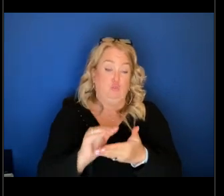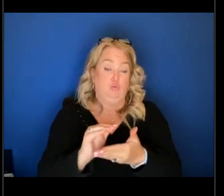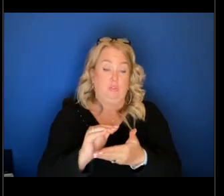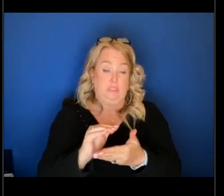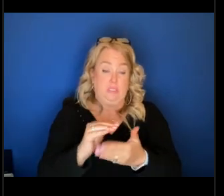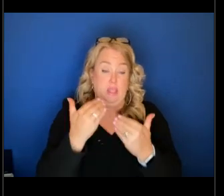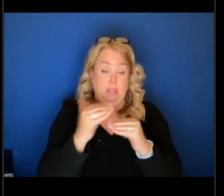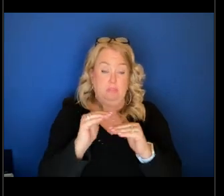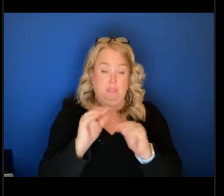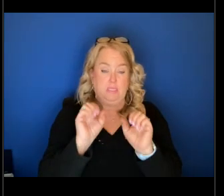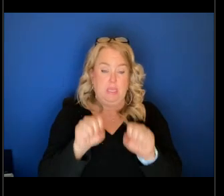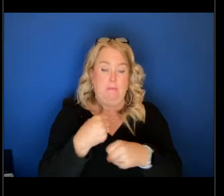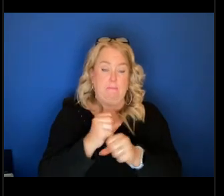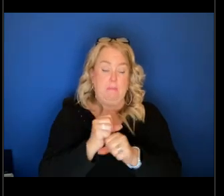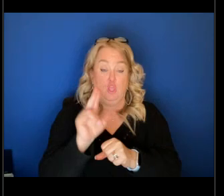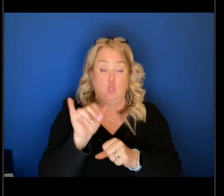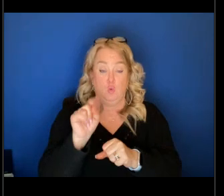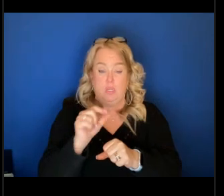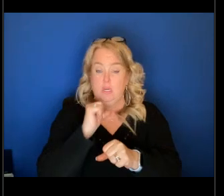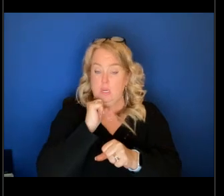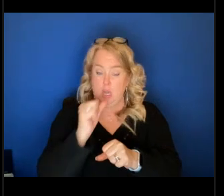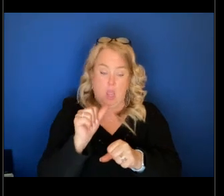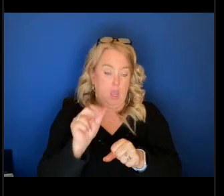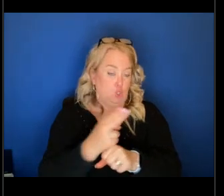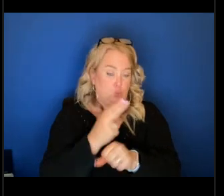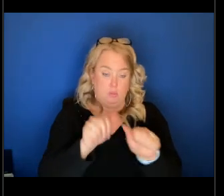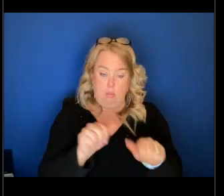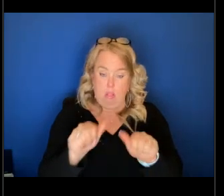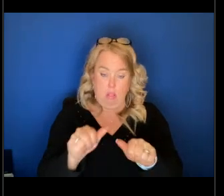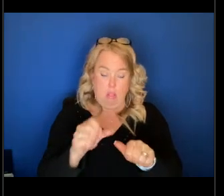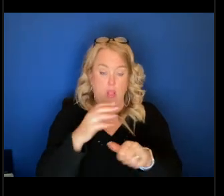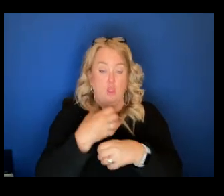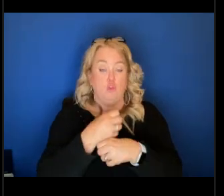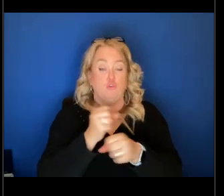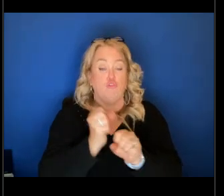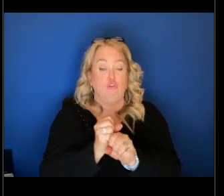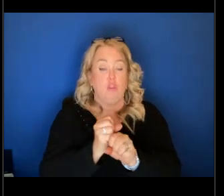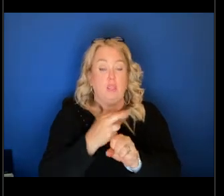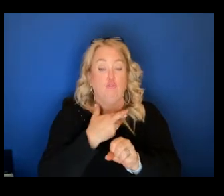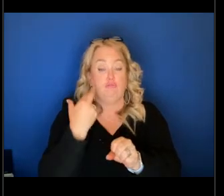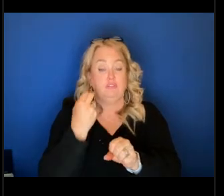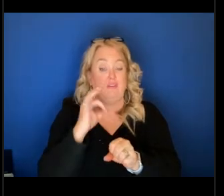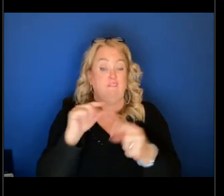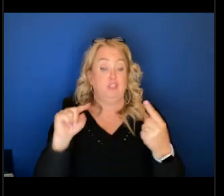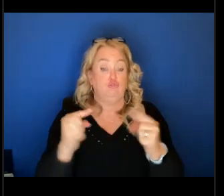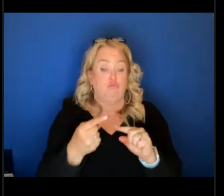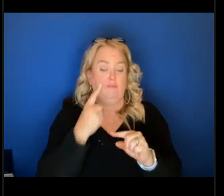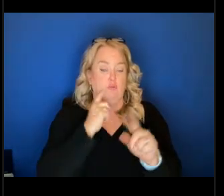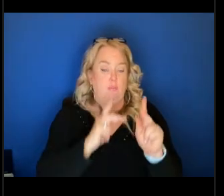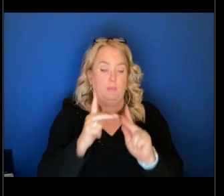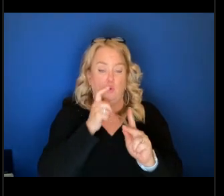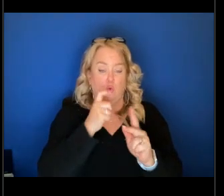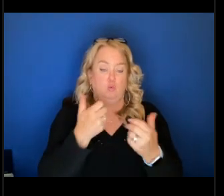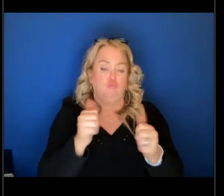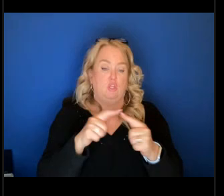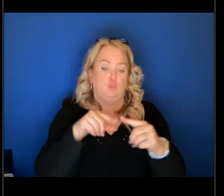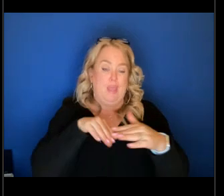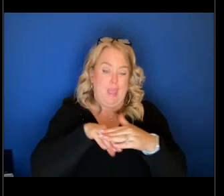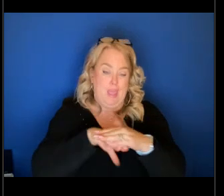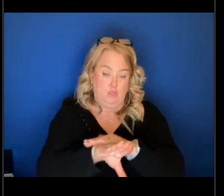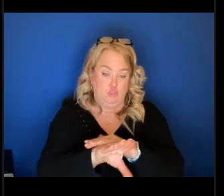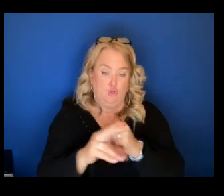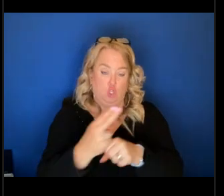make a unit completely unusable or create a risk of injury to people trying to enter